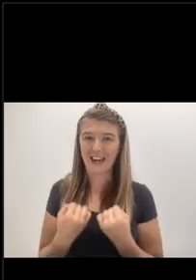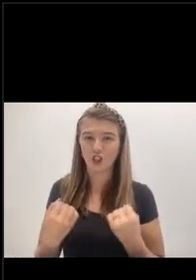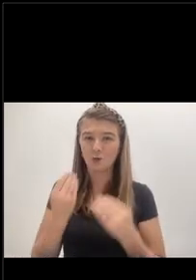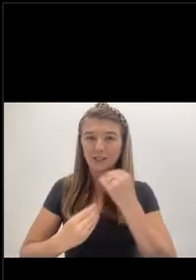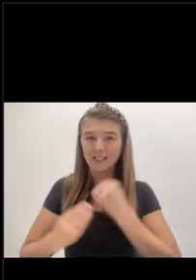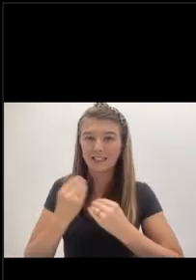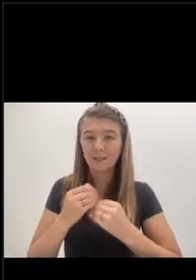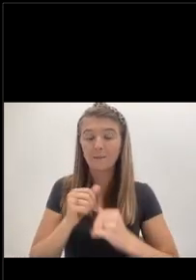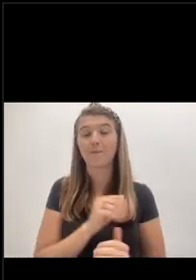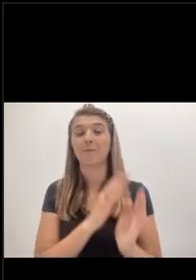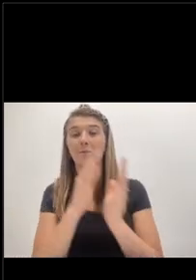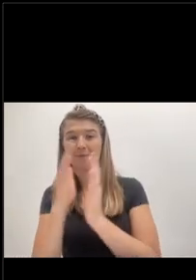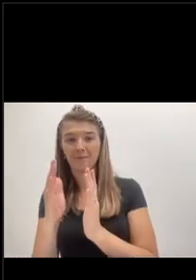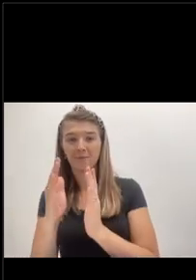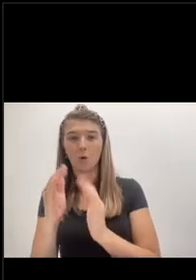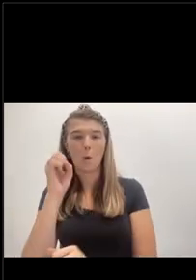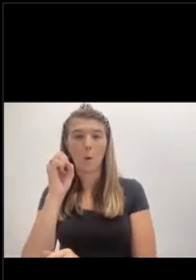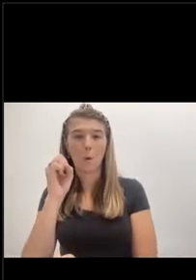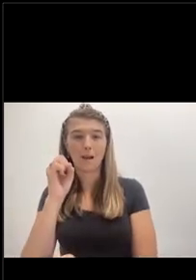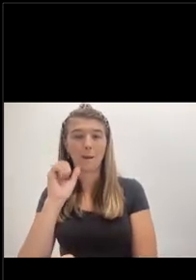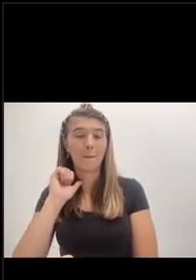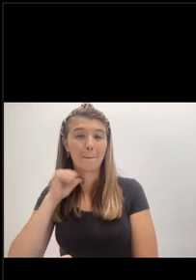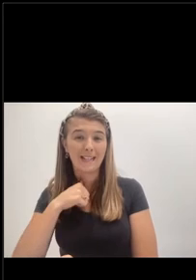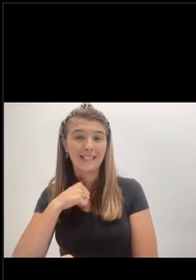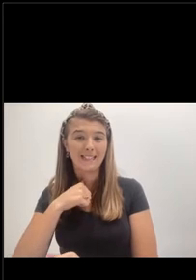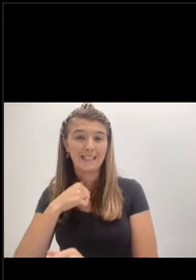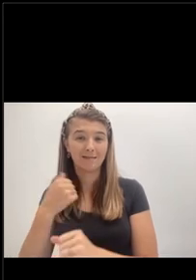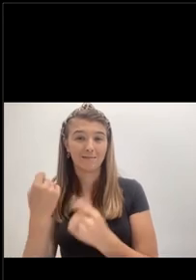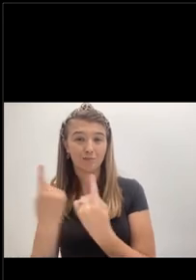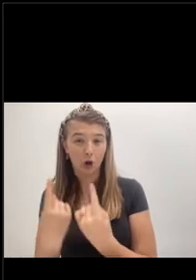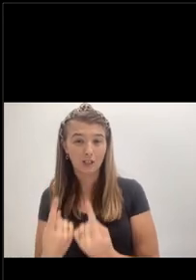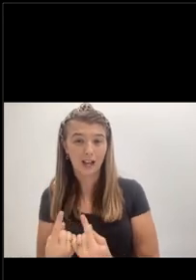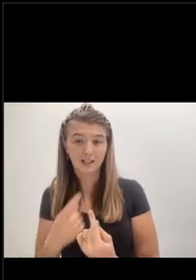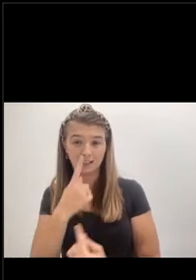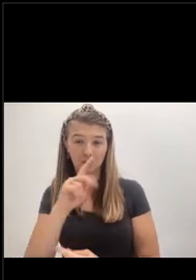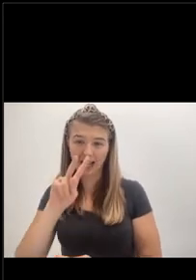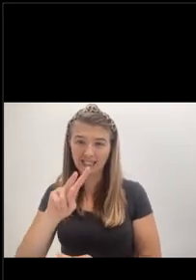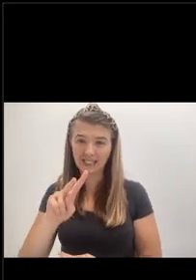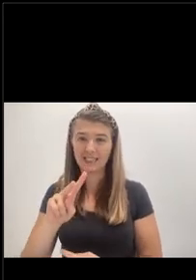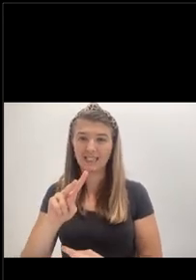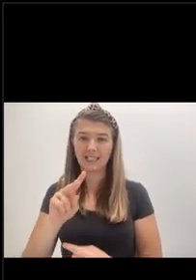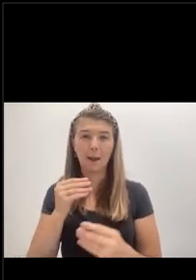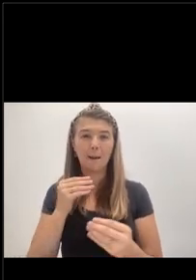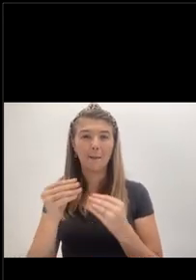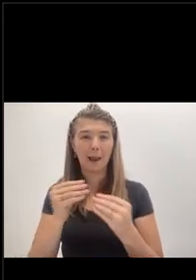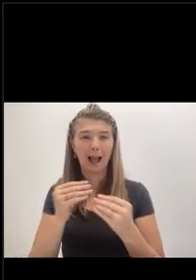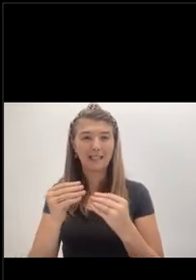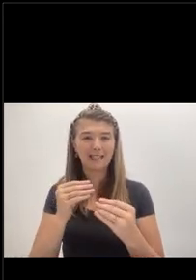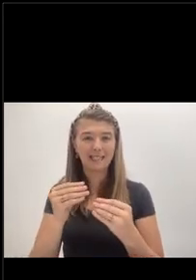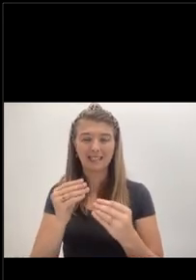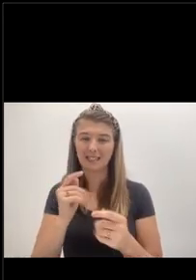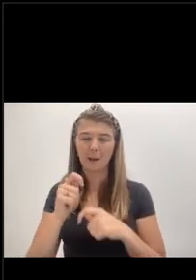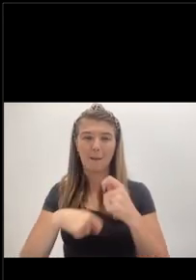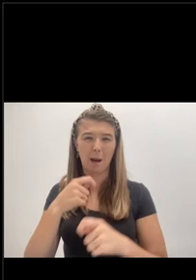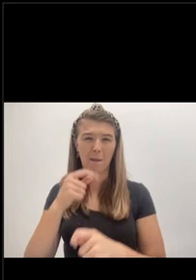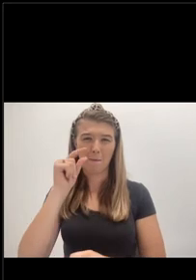meat products, we really see that the plastic packaging starts to play a minor role in the overall CO2 footprint.